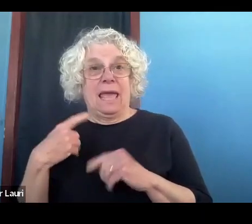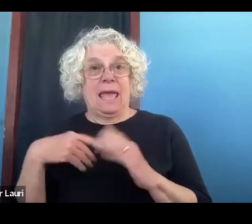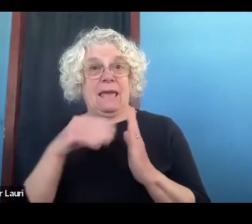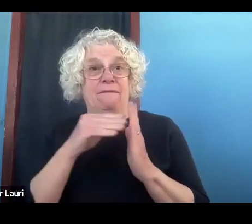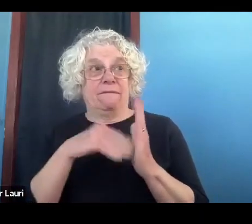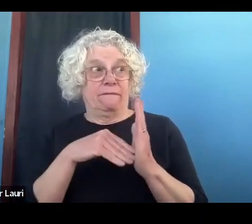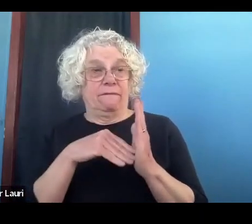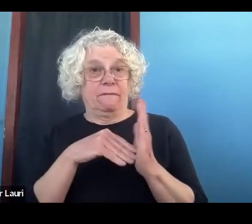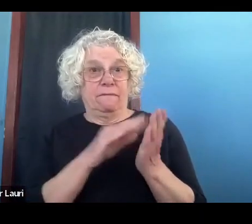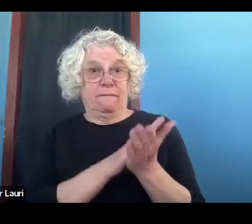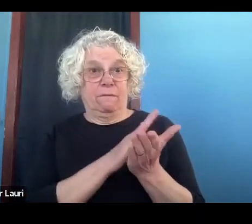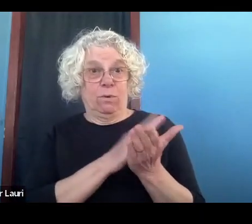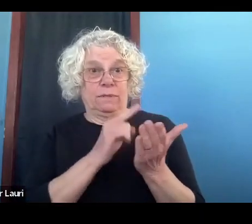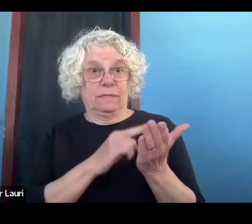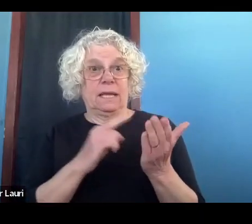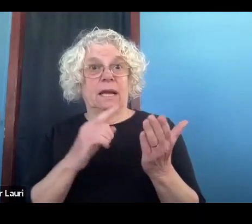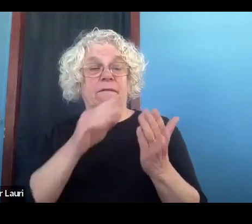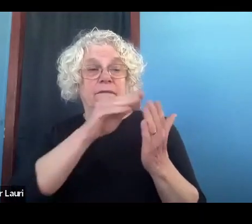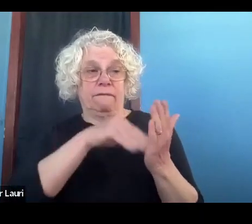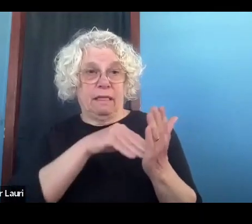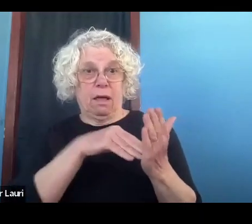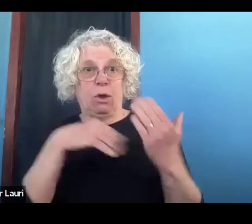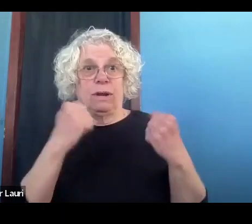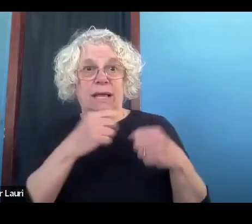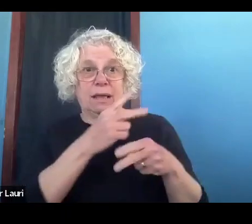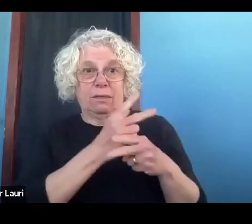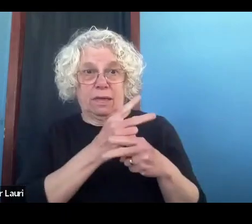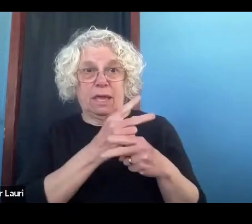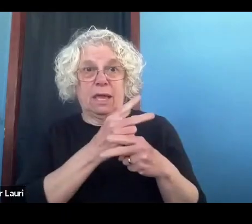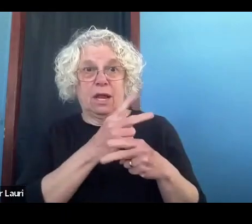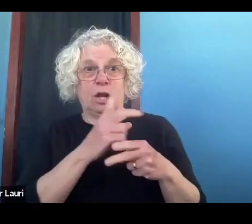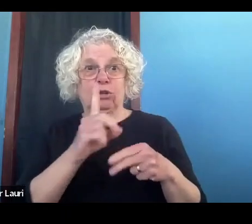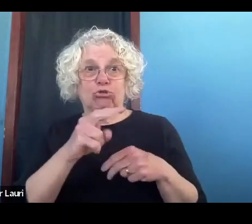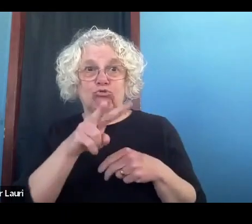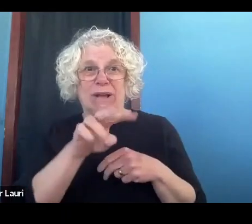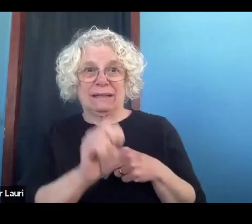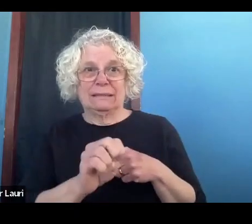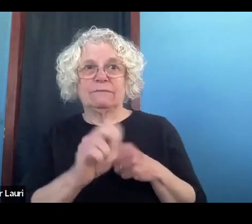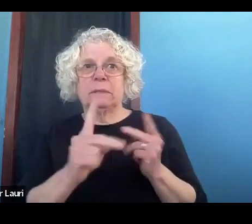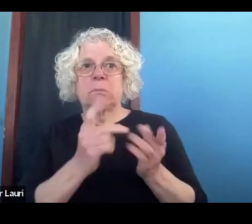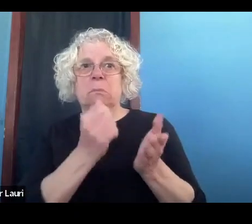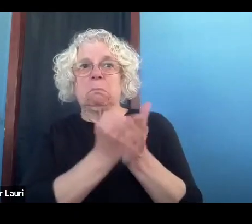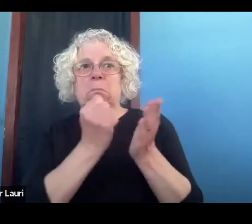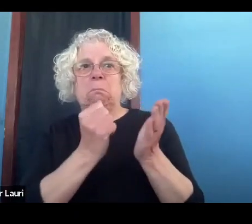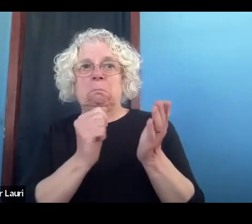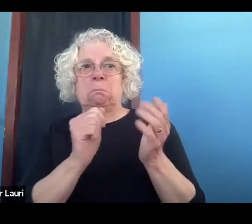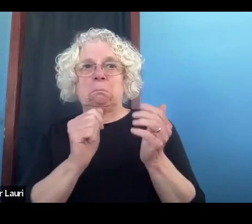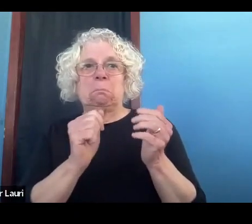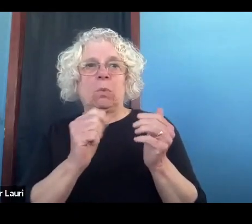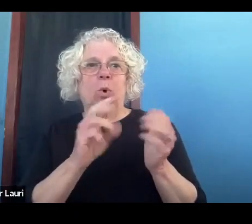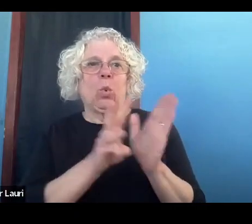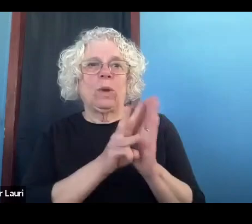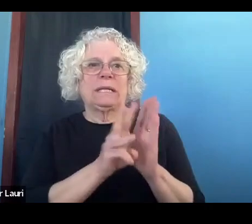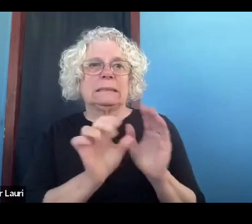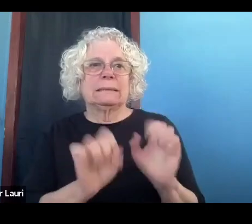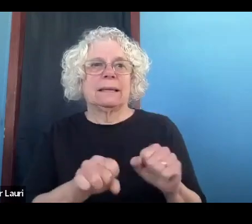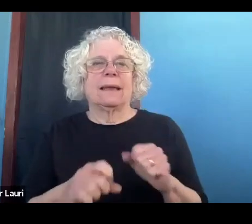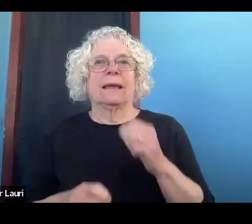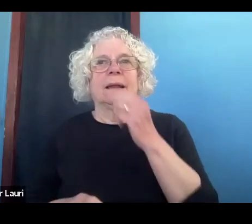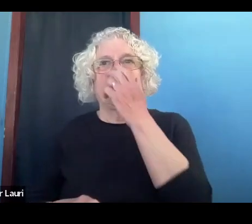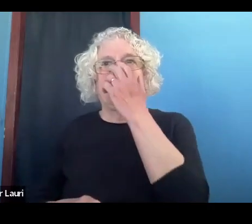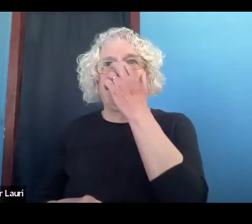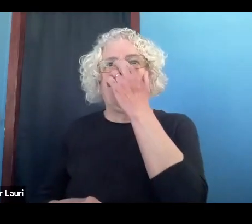healthcare directive. They're going to have individuals there to witness. So this is a wonderful opportunity